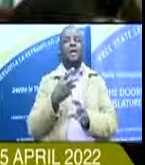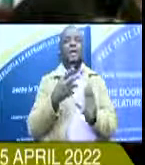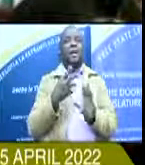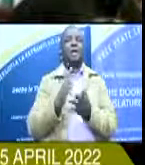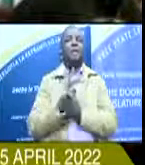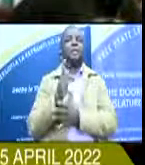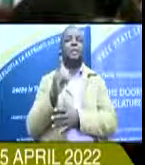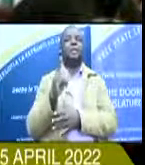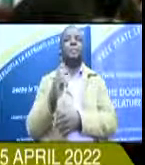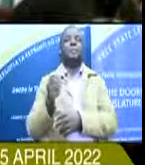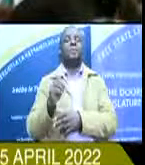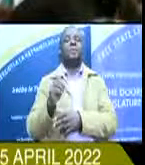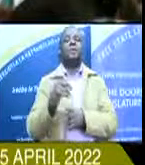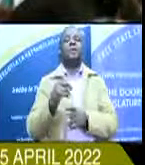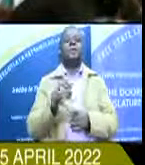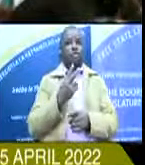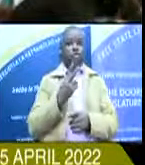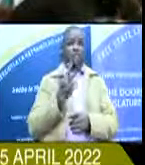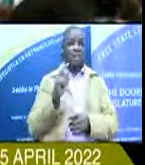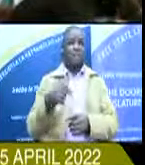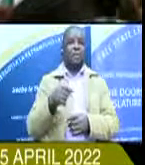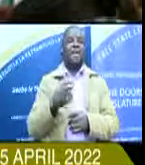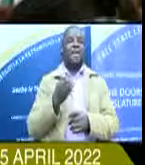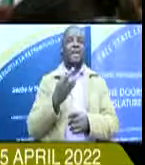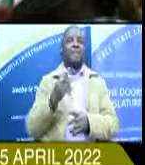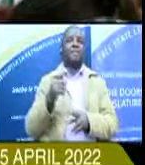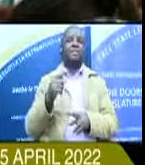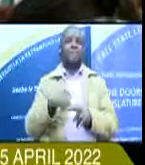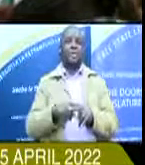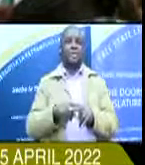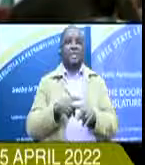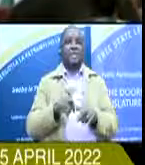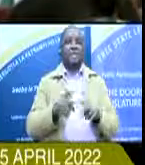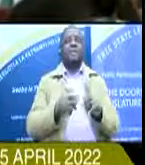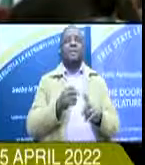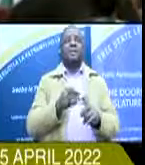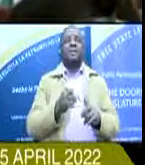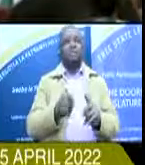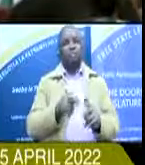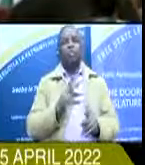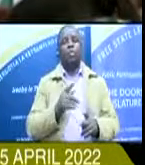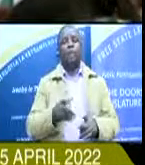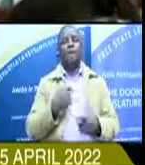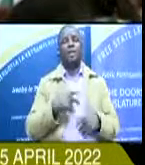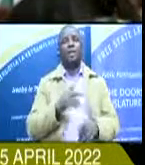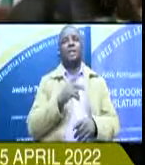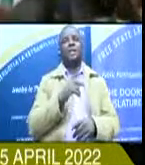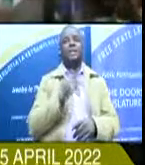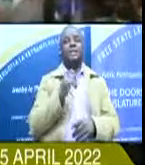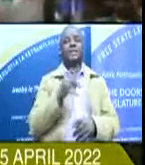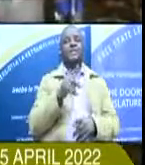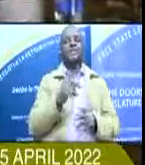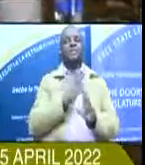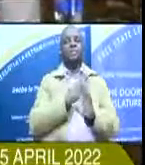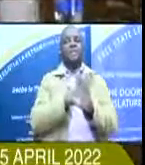646,918 people. 20,000 HIV positive patients will be started on TB prevention therapy.